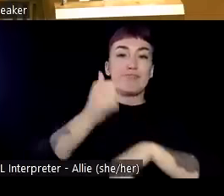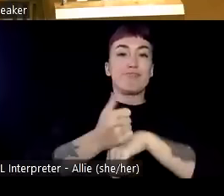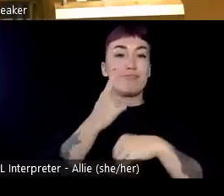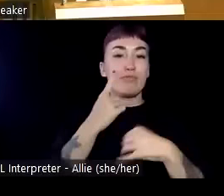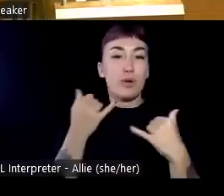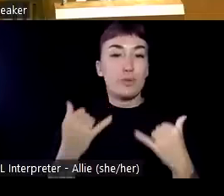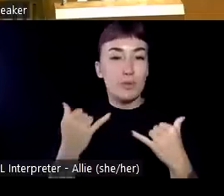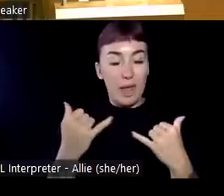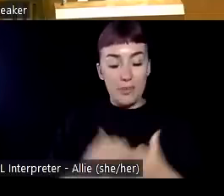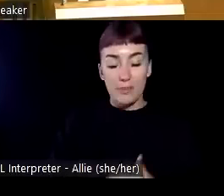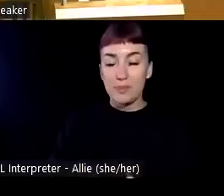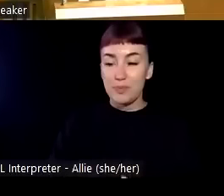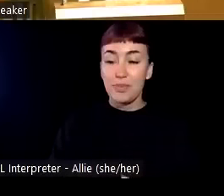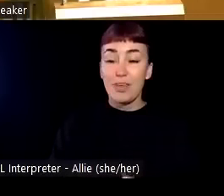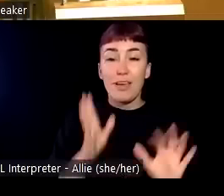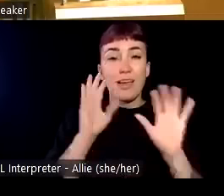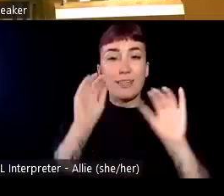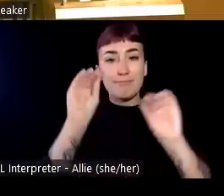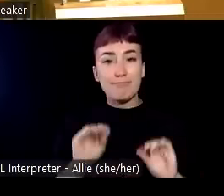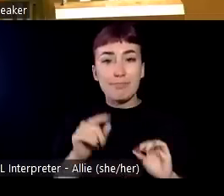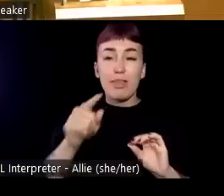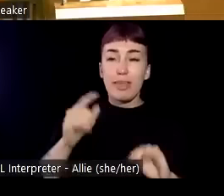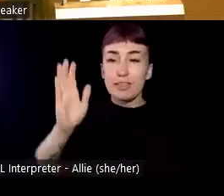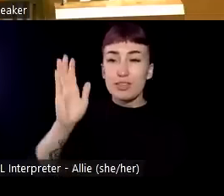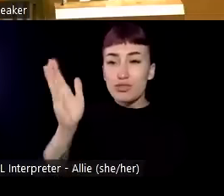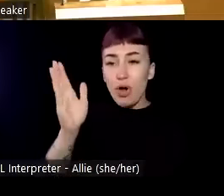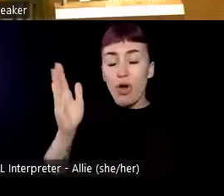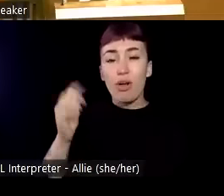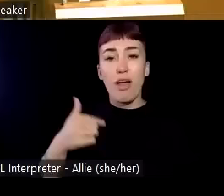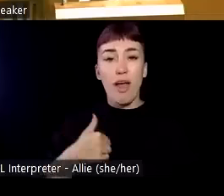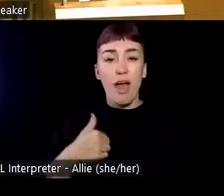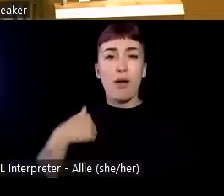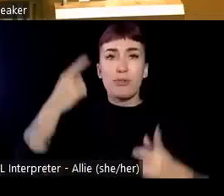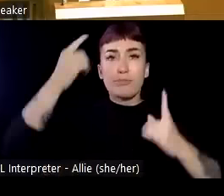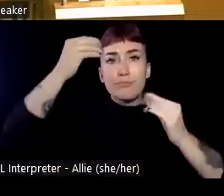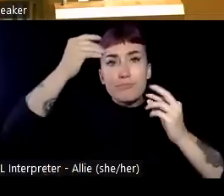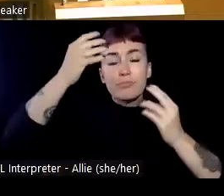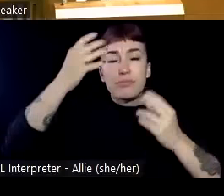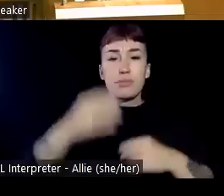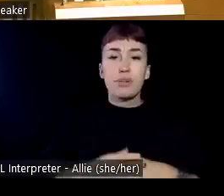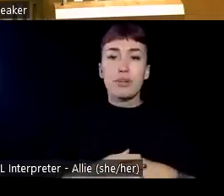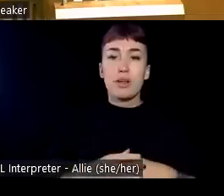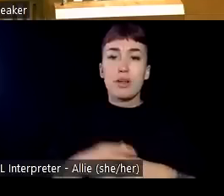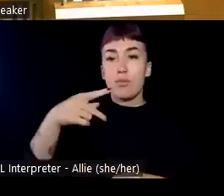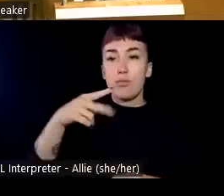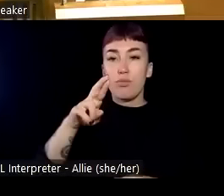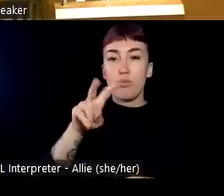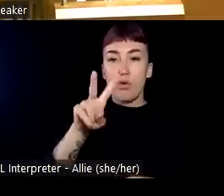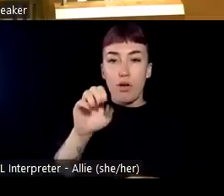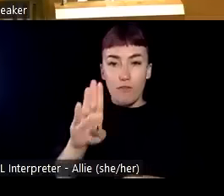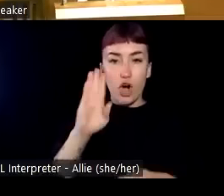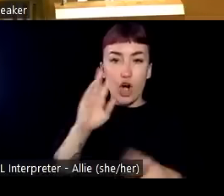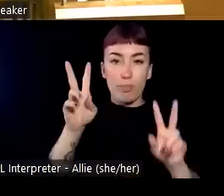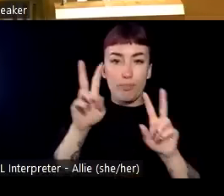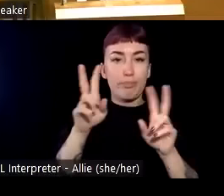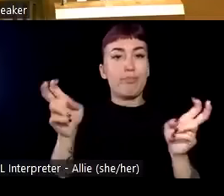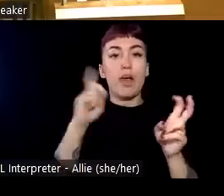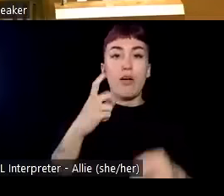So as I was putting together this talk, I was thinking about the proverb of the blind men and the